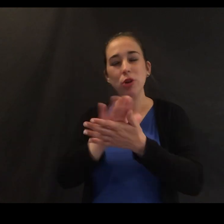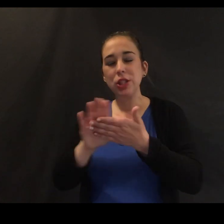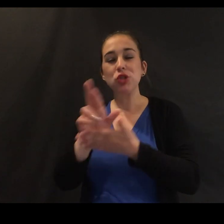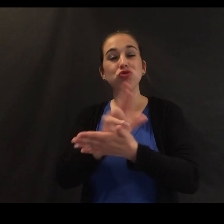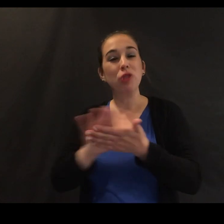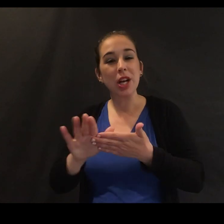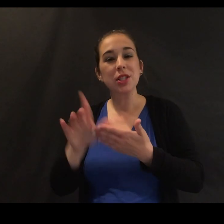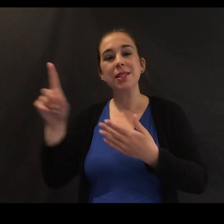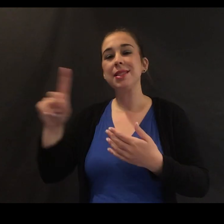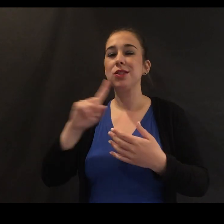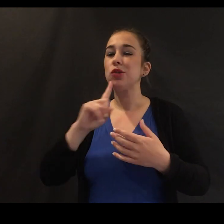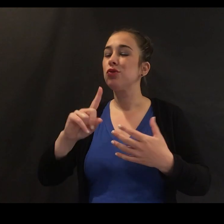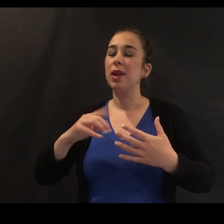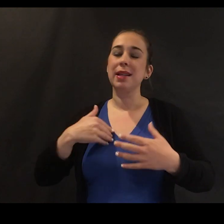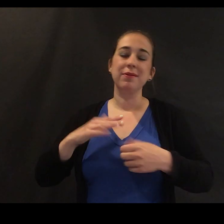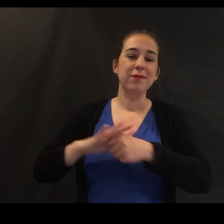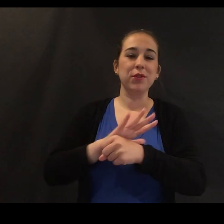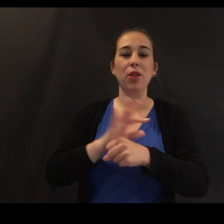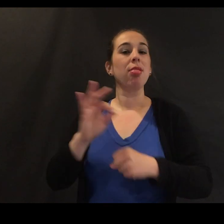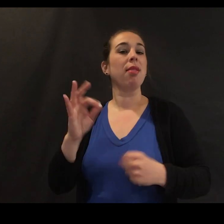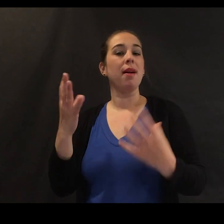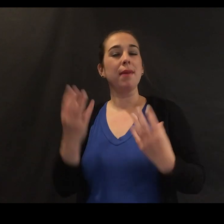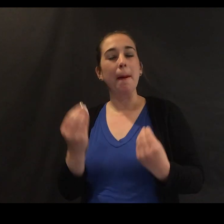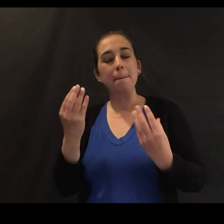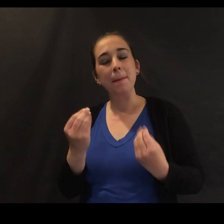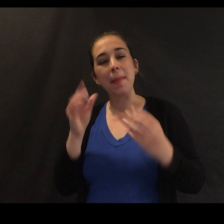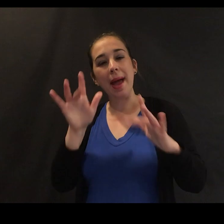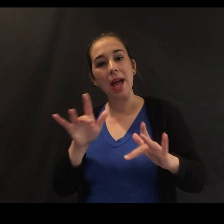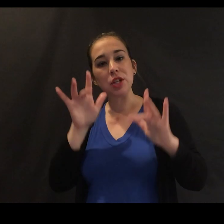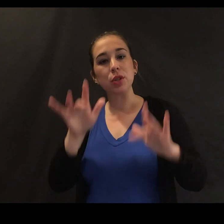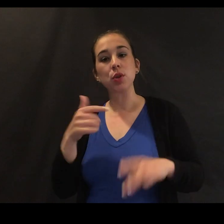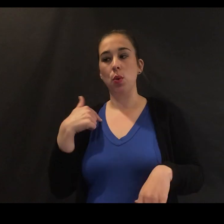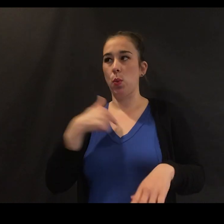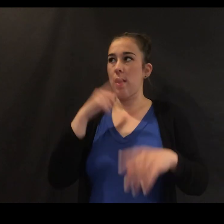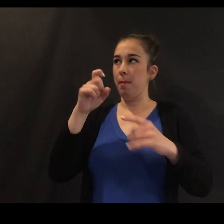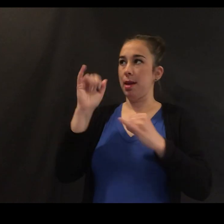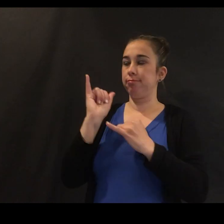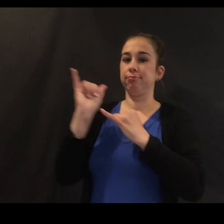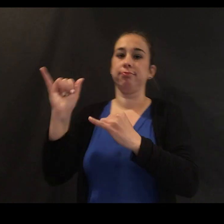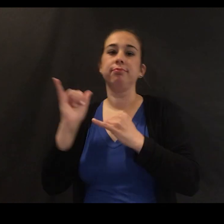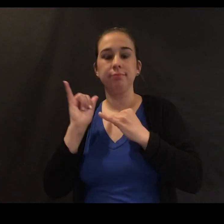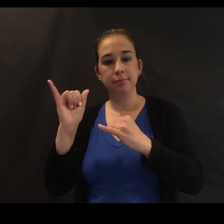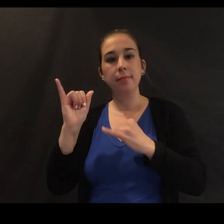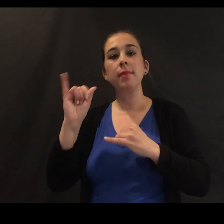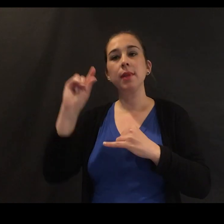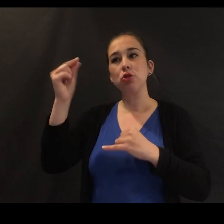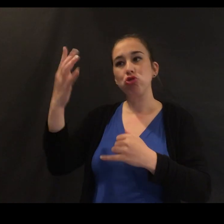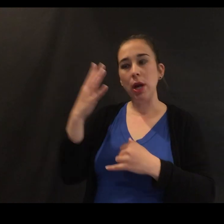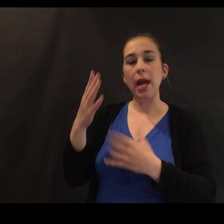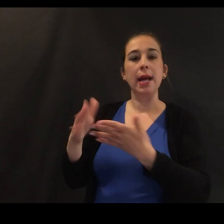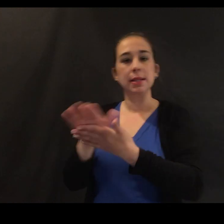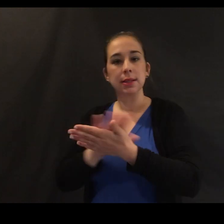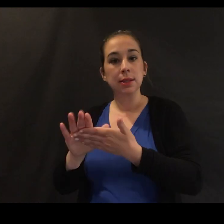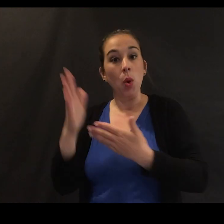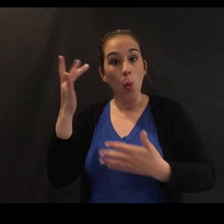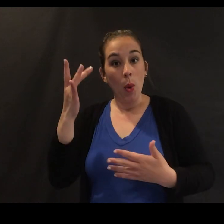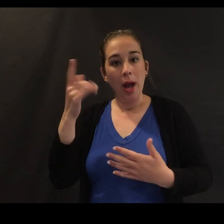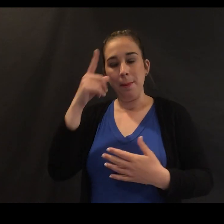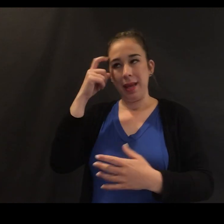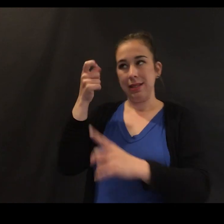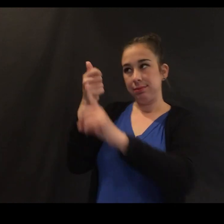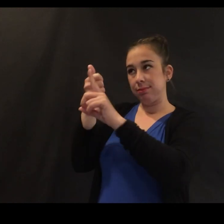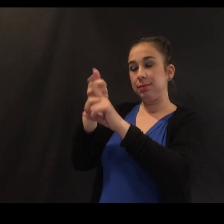is full of compassion. And so we are to be gracious because God is. What is He? He